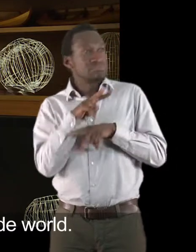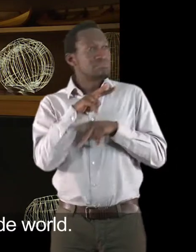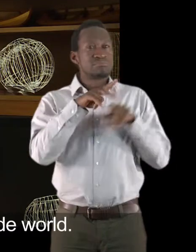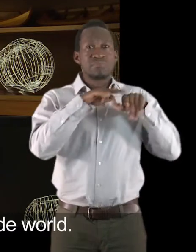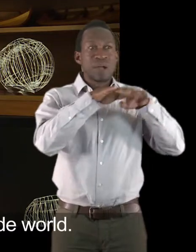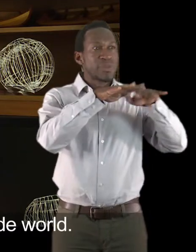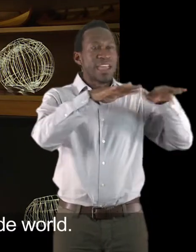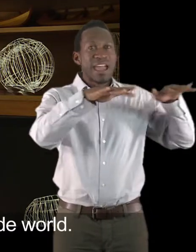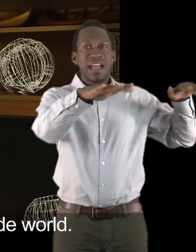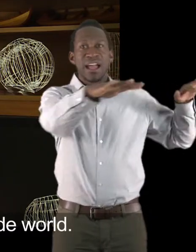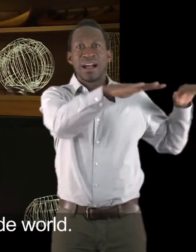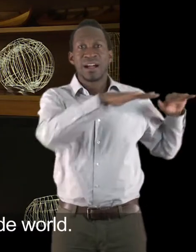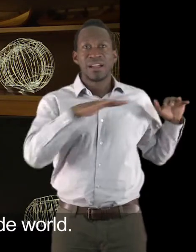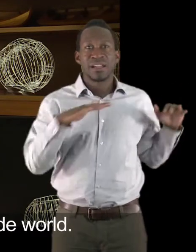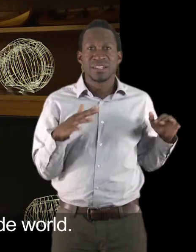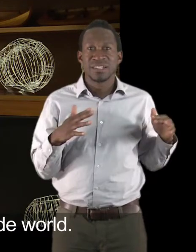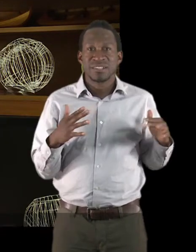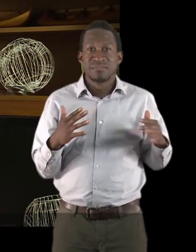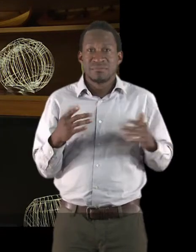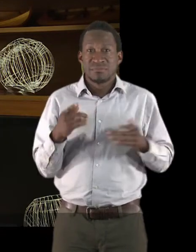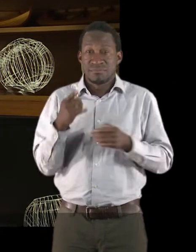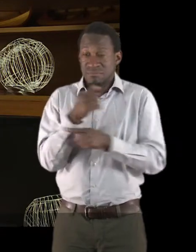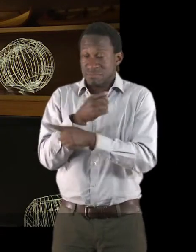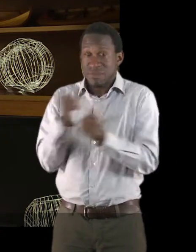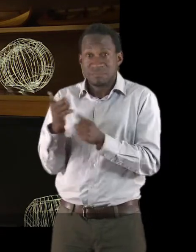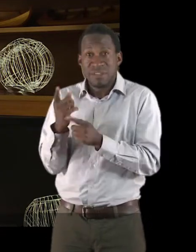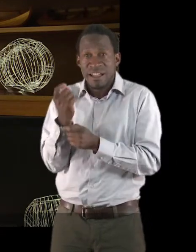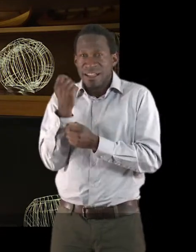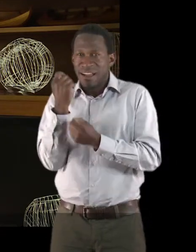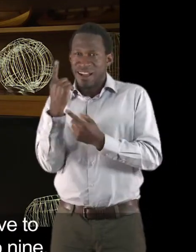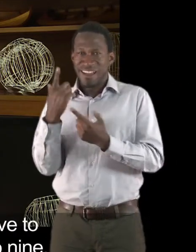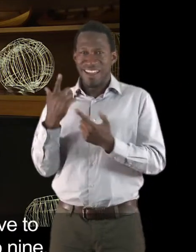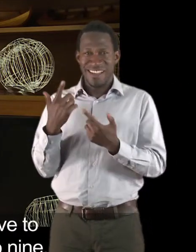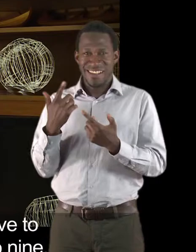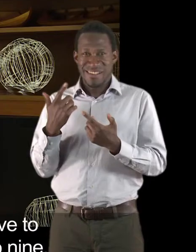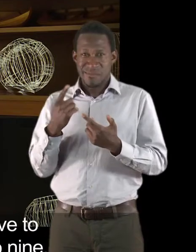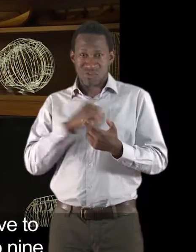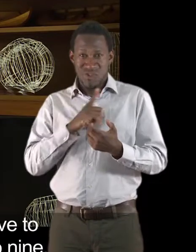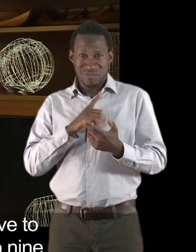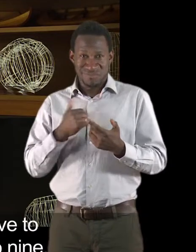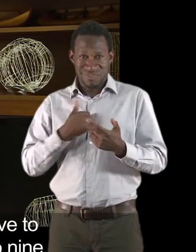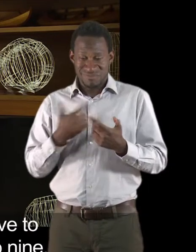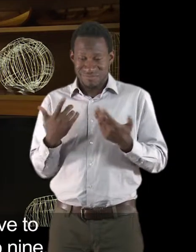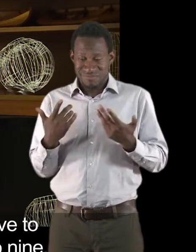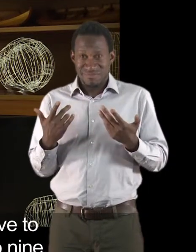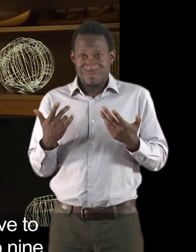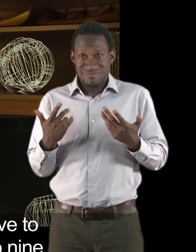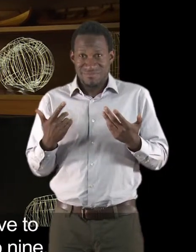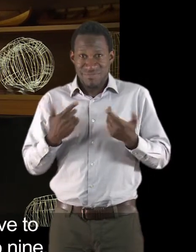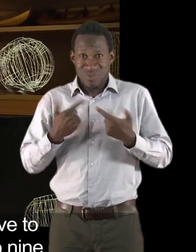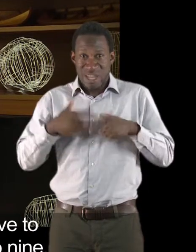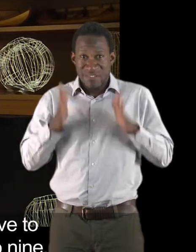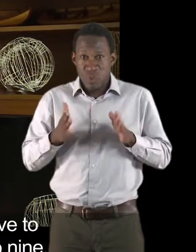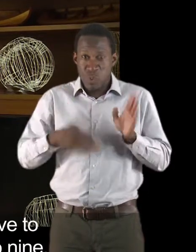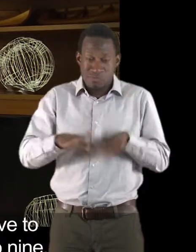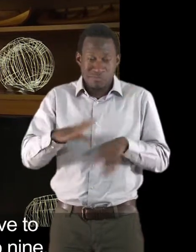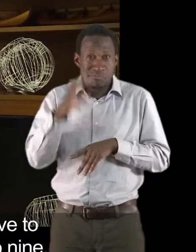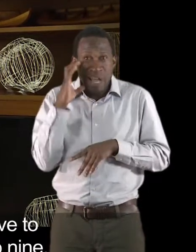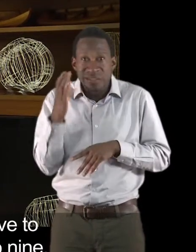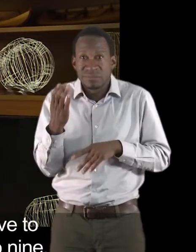to introduce us to the outside world, and what they had an idea, because you didn't have to go to bed until